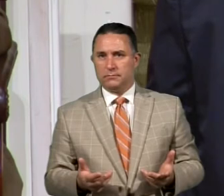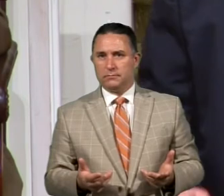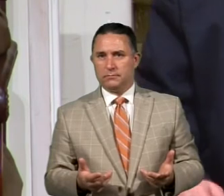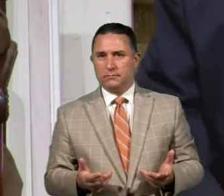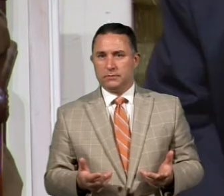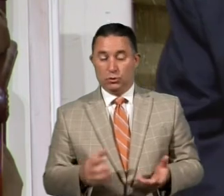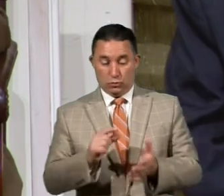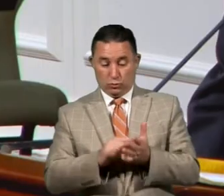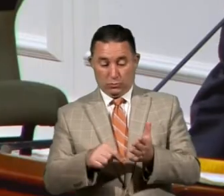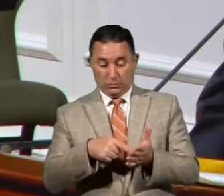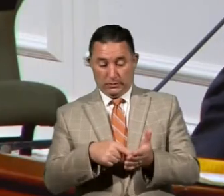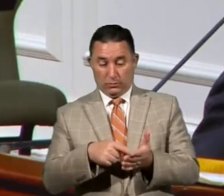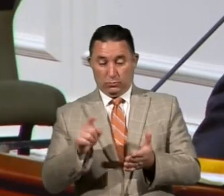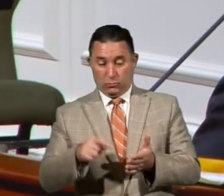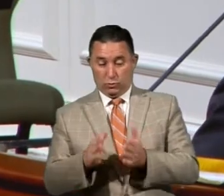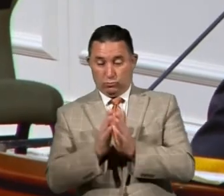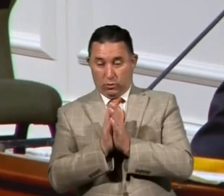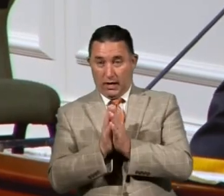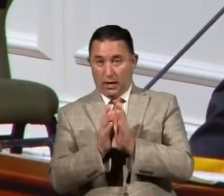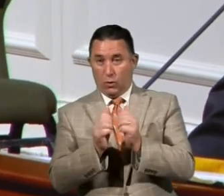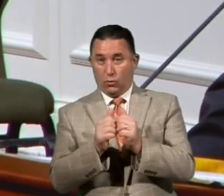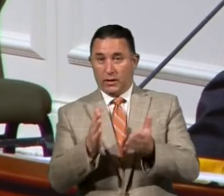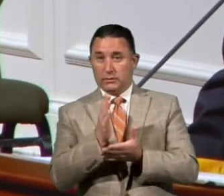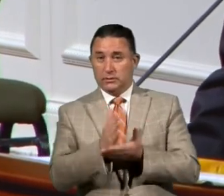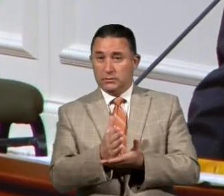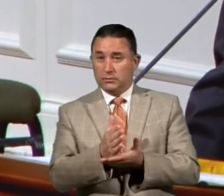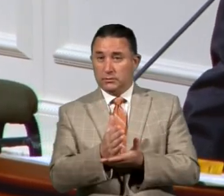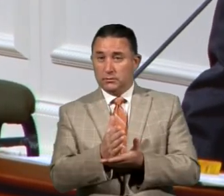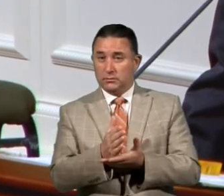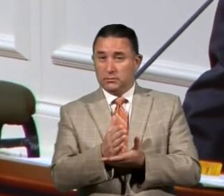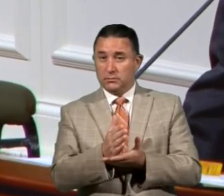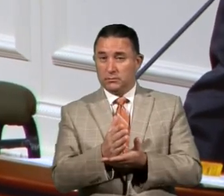And yet the scripture says we're to pray without ceasing.